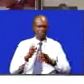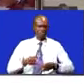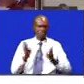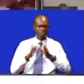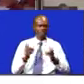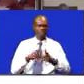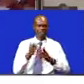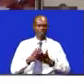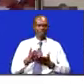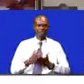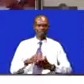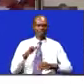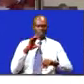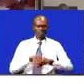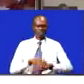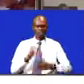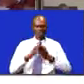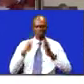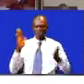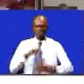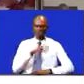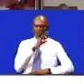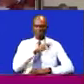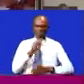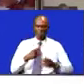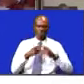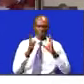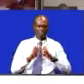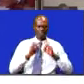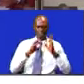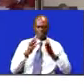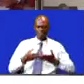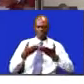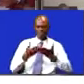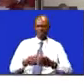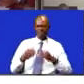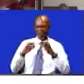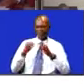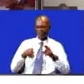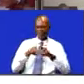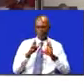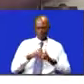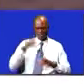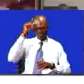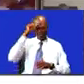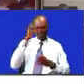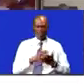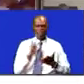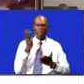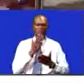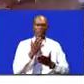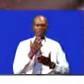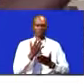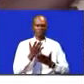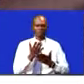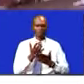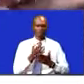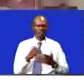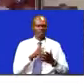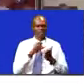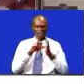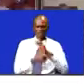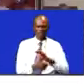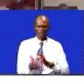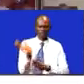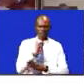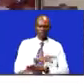kod yuto mare obed maber. To kendo gik mimiye nono kaka sirikal mikonye gi odhi dwaro go pesa, to pesa modwaro